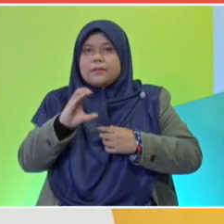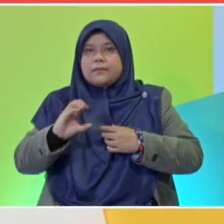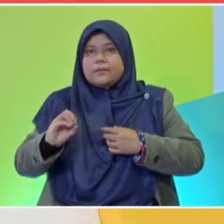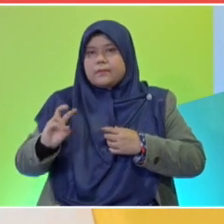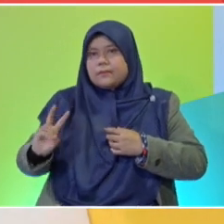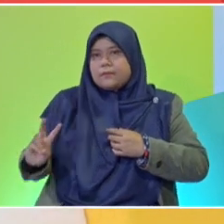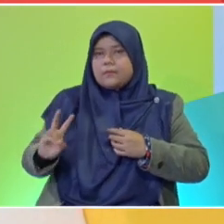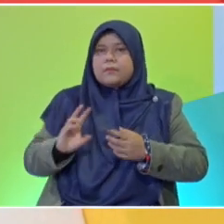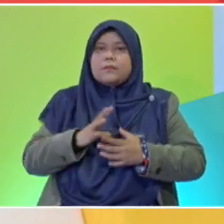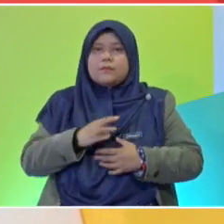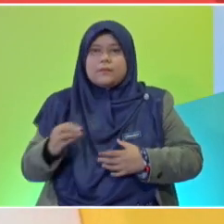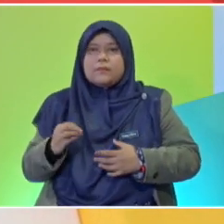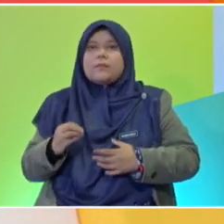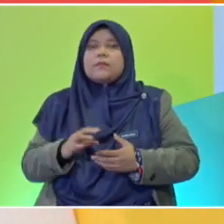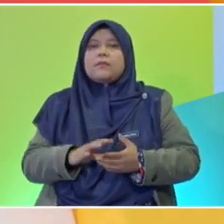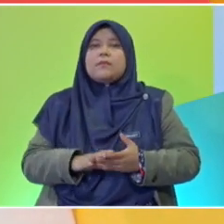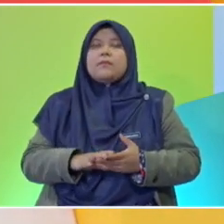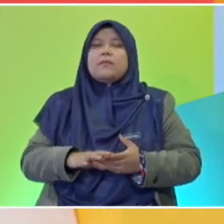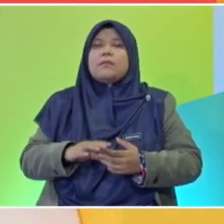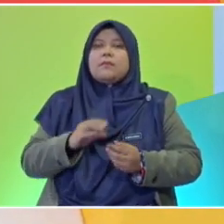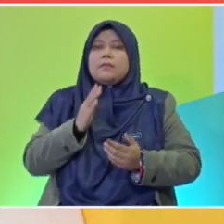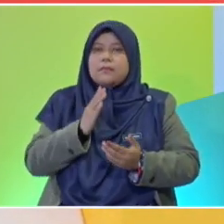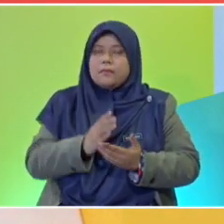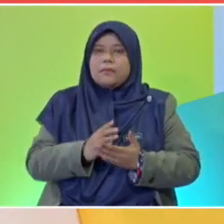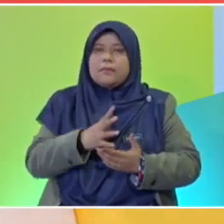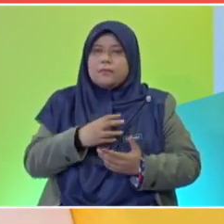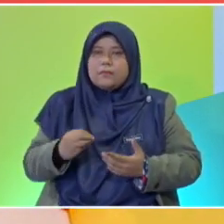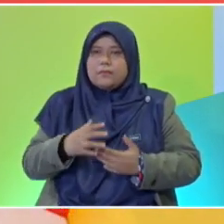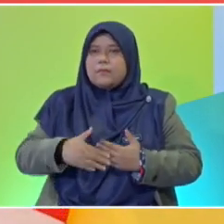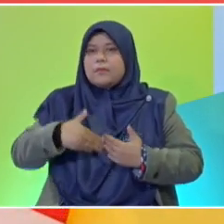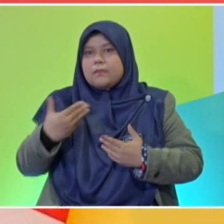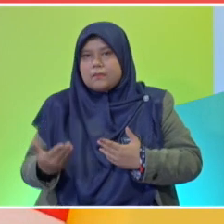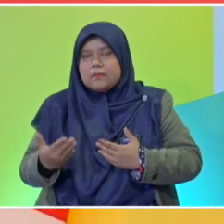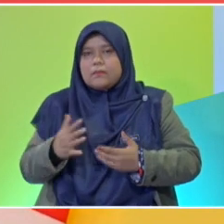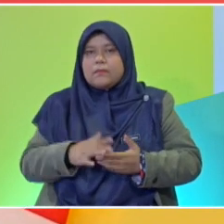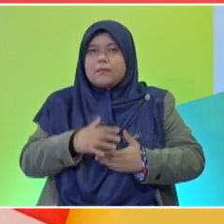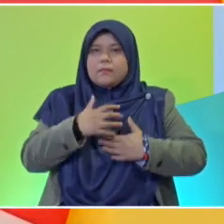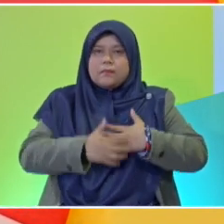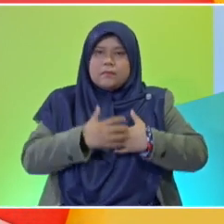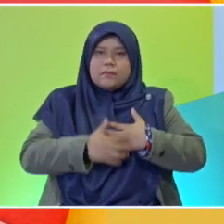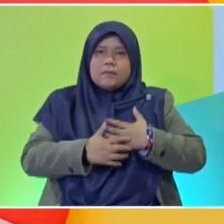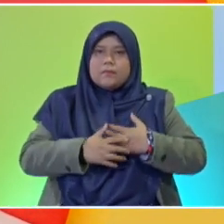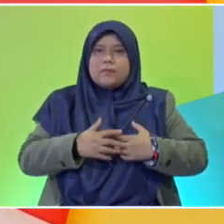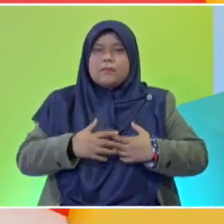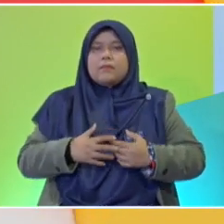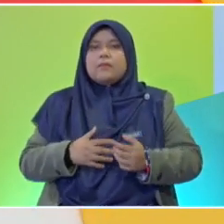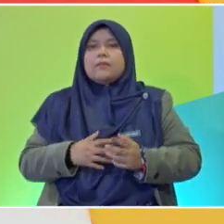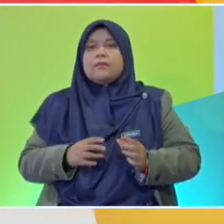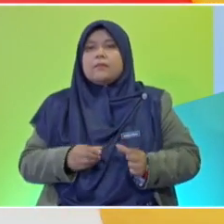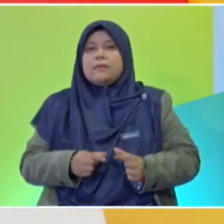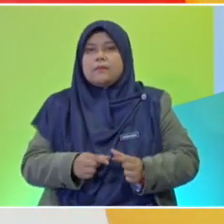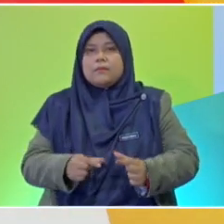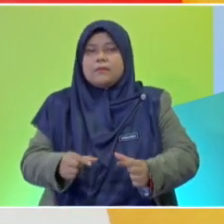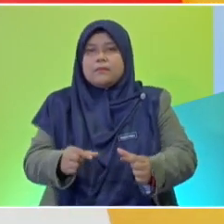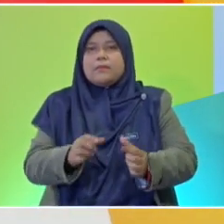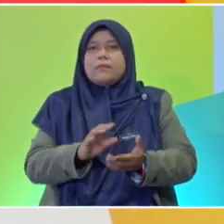parts. Okay, so that is the use of blood. Next is the blood vessel. The blood